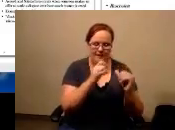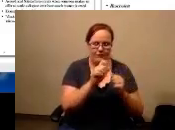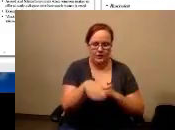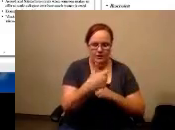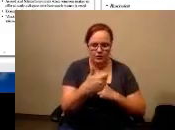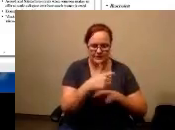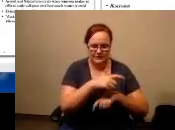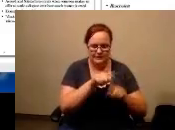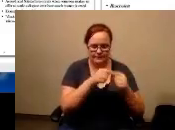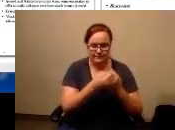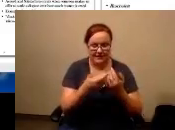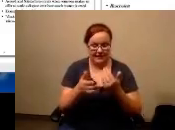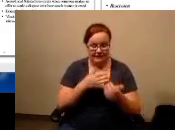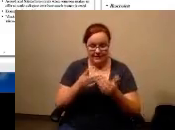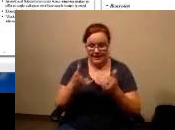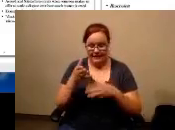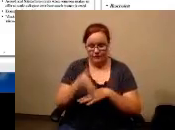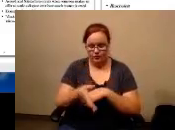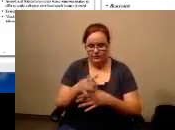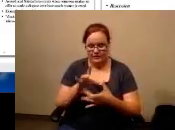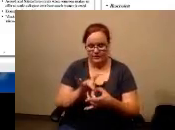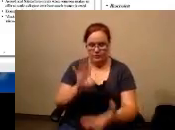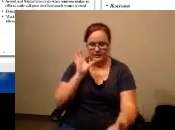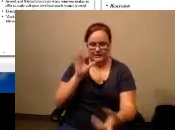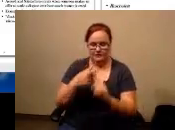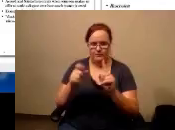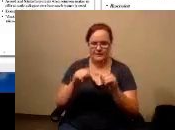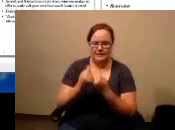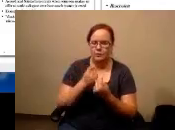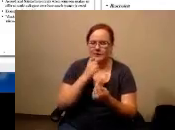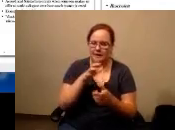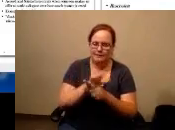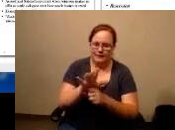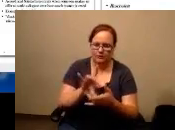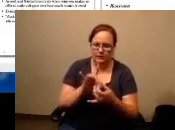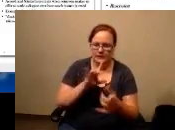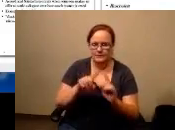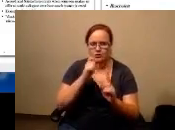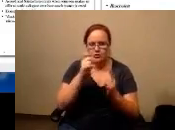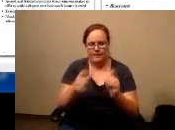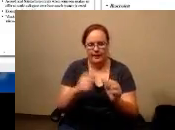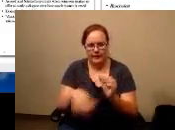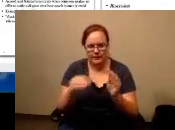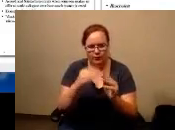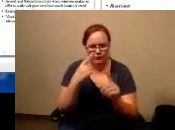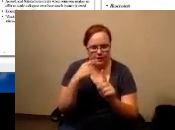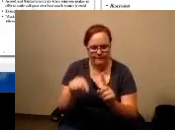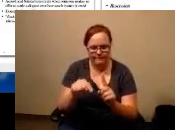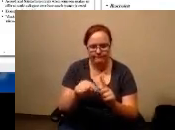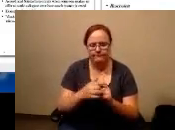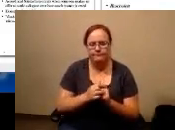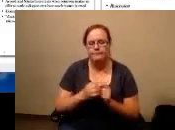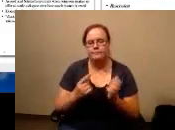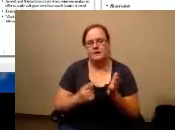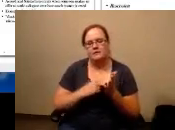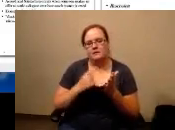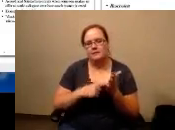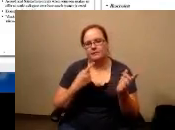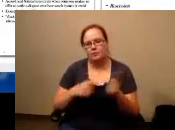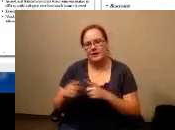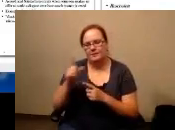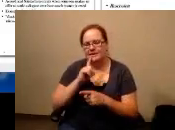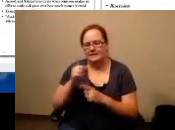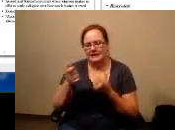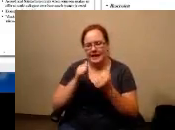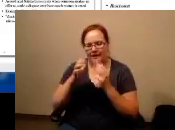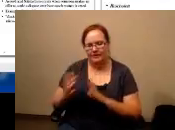they've been released by the team or whatever, not released completely, but they're not playing for the team. What sometimes happens is the athlete